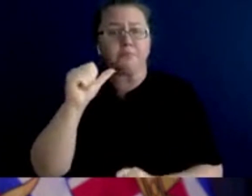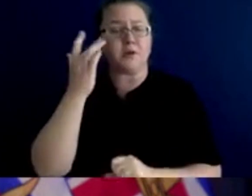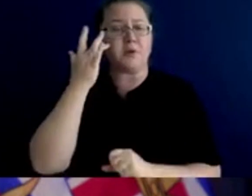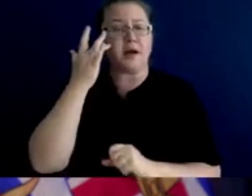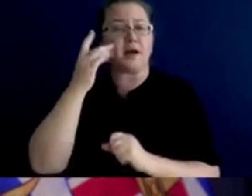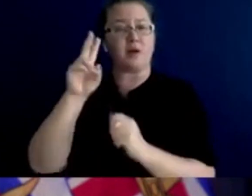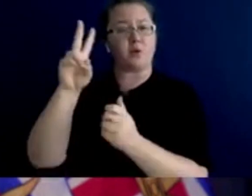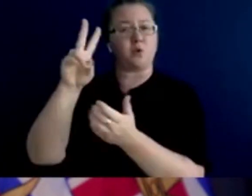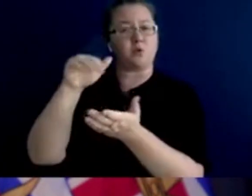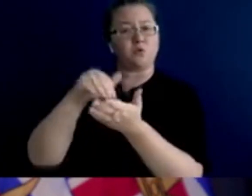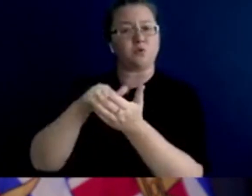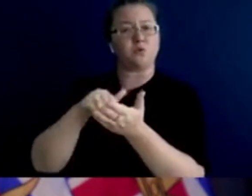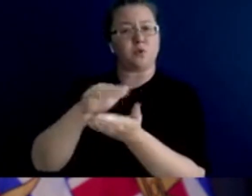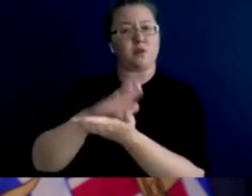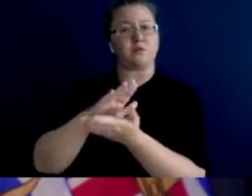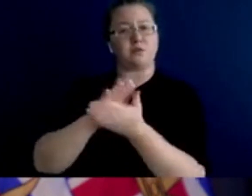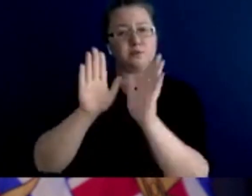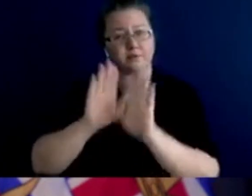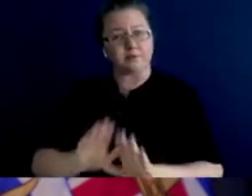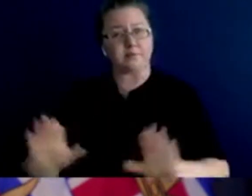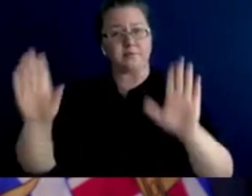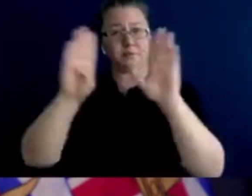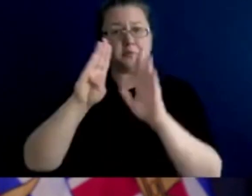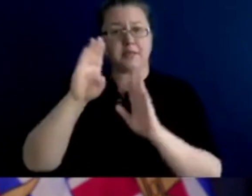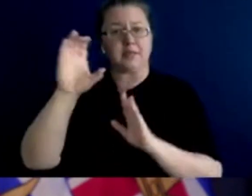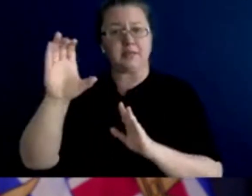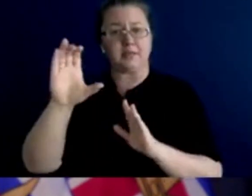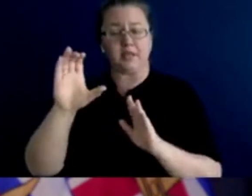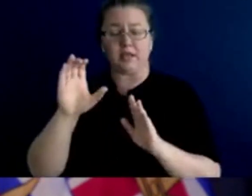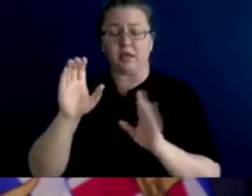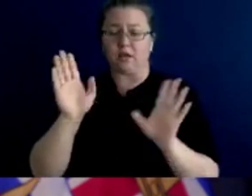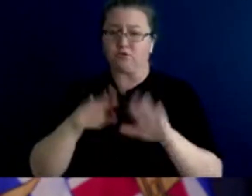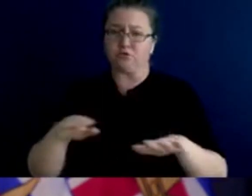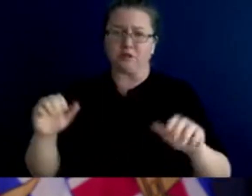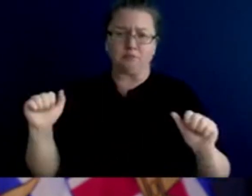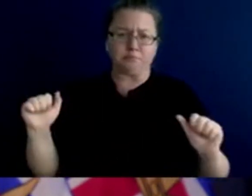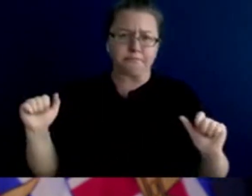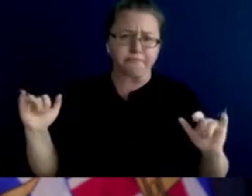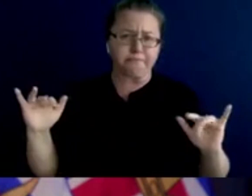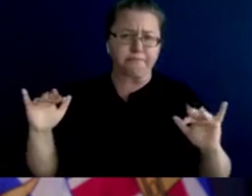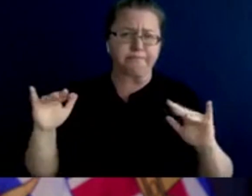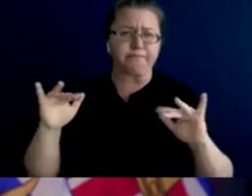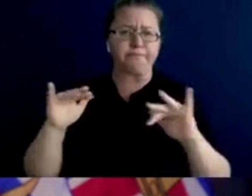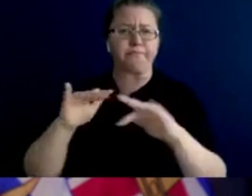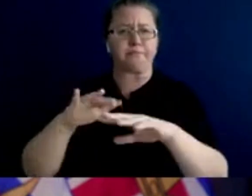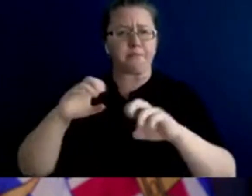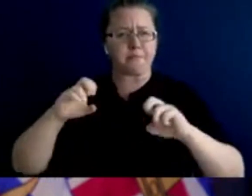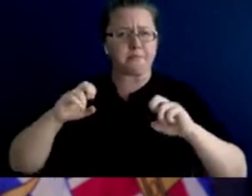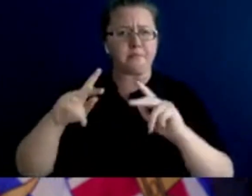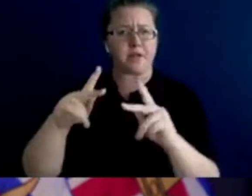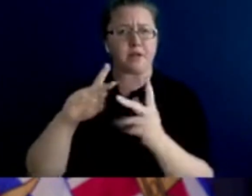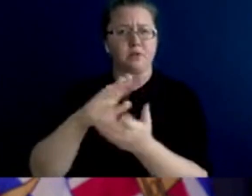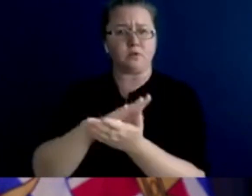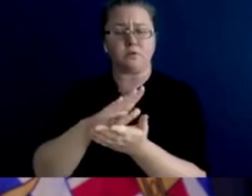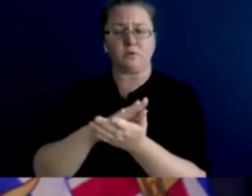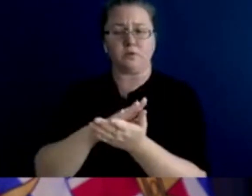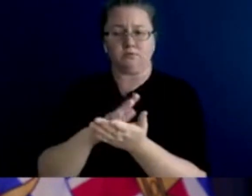taken some time for us to develop the process and have it consistent across the province. And we also now